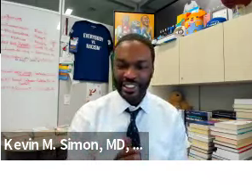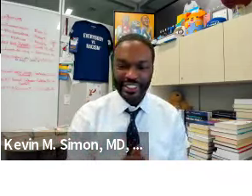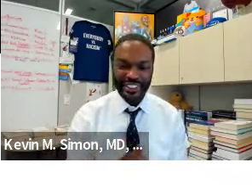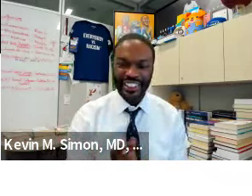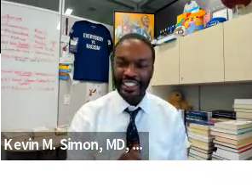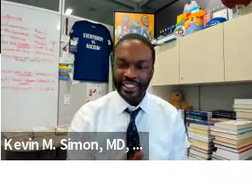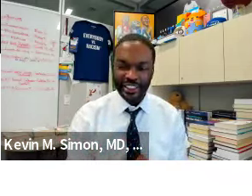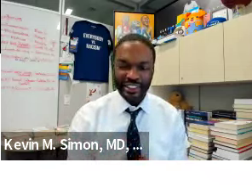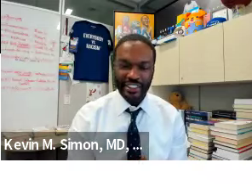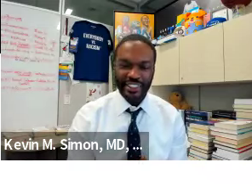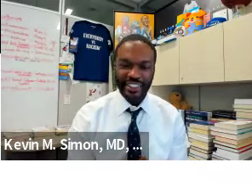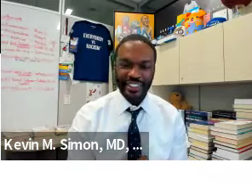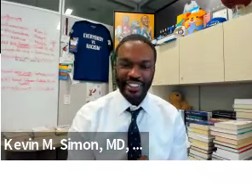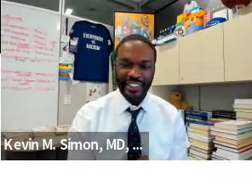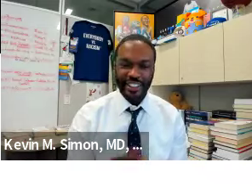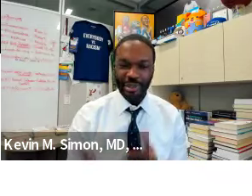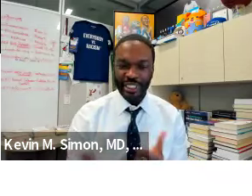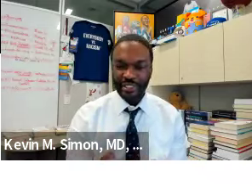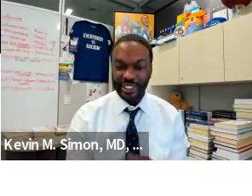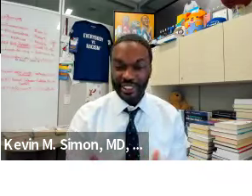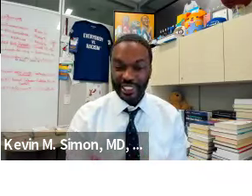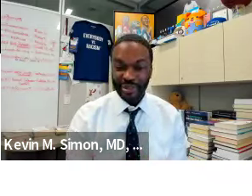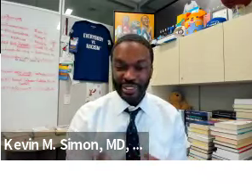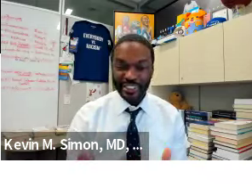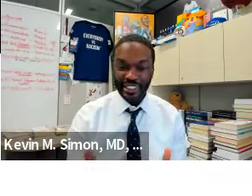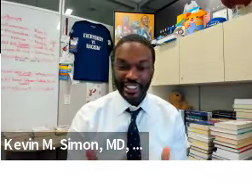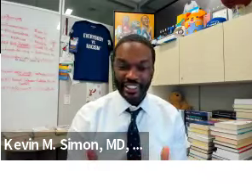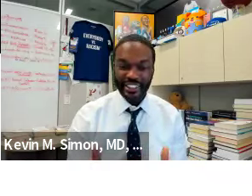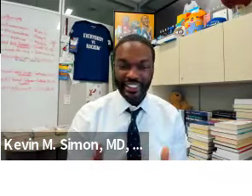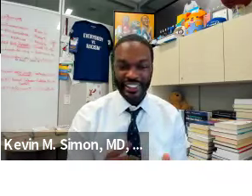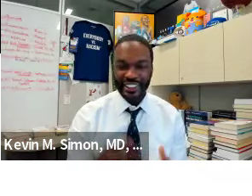at 9 o'clock. They're